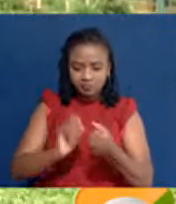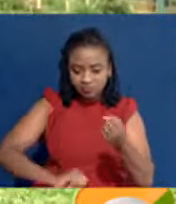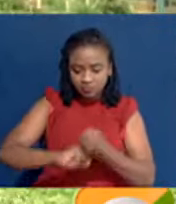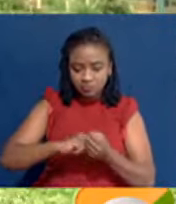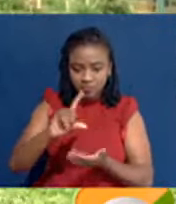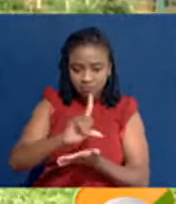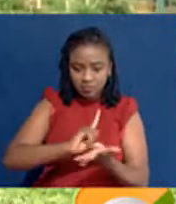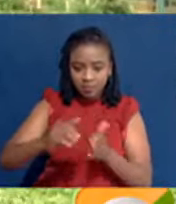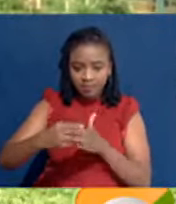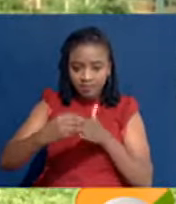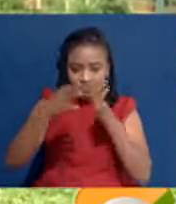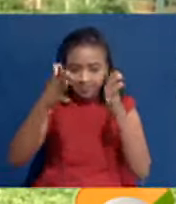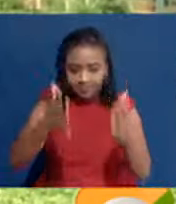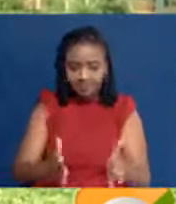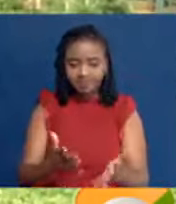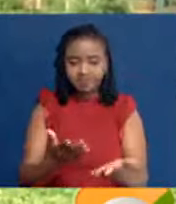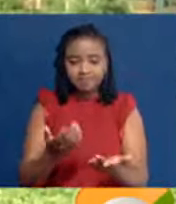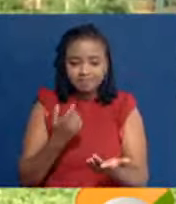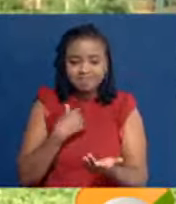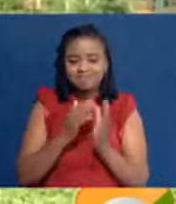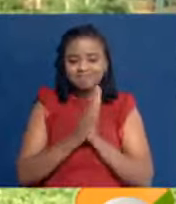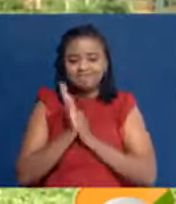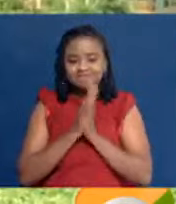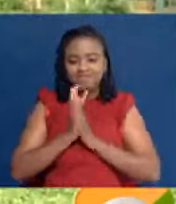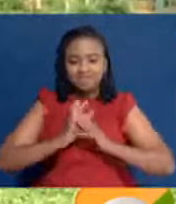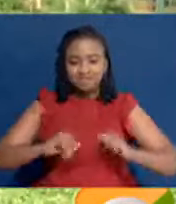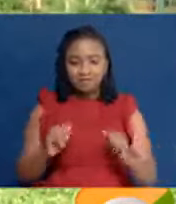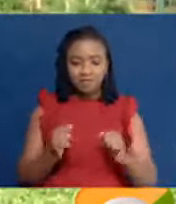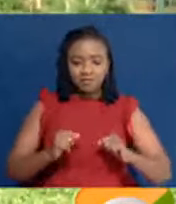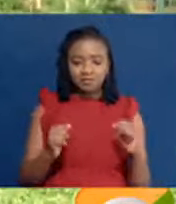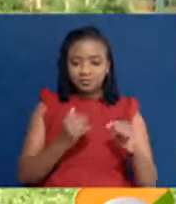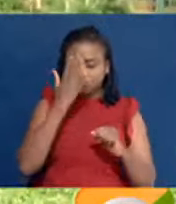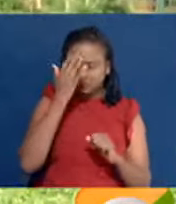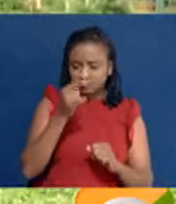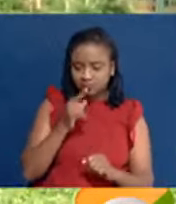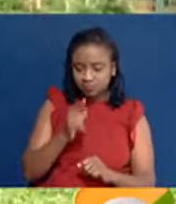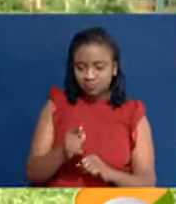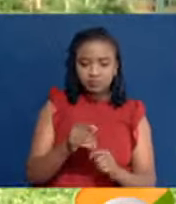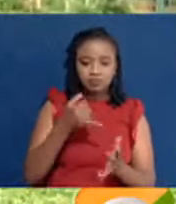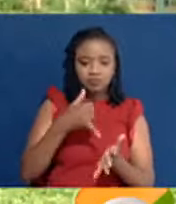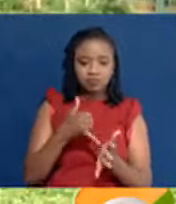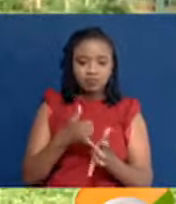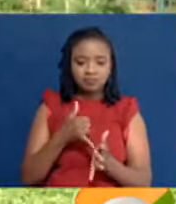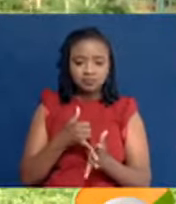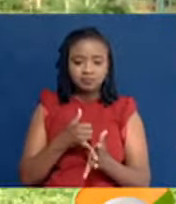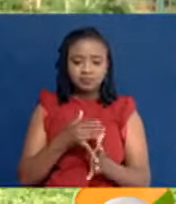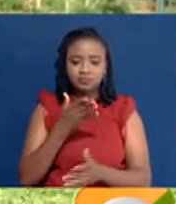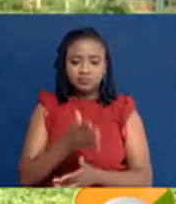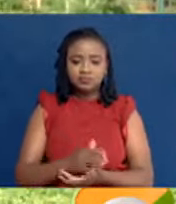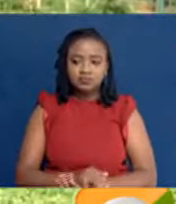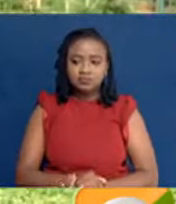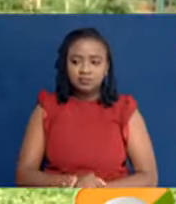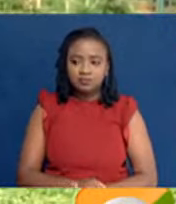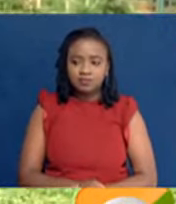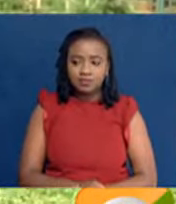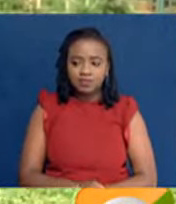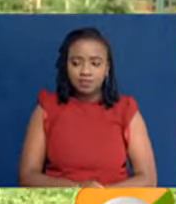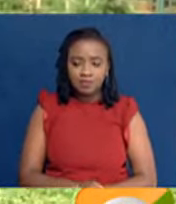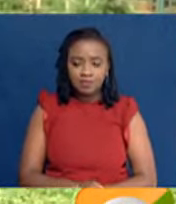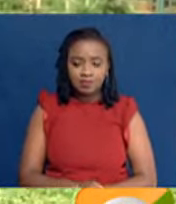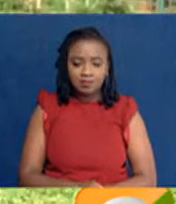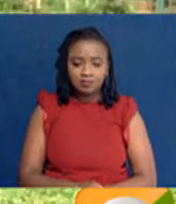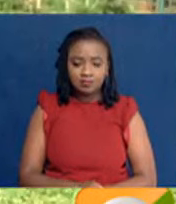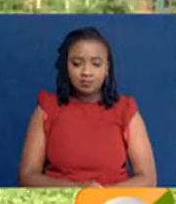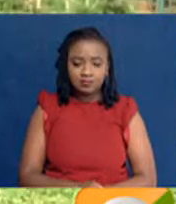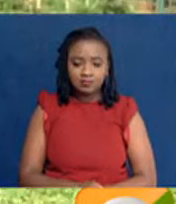much a part of that. So I'm really happy that that's become a big part of their way of working. So, you know, we walk